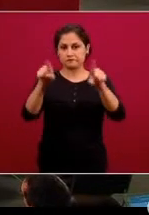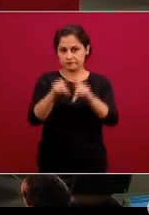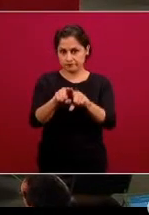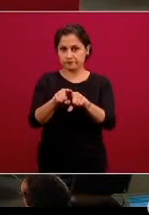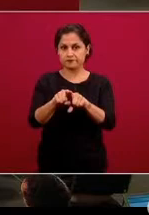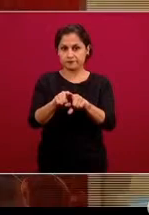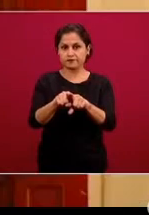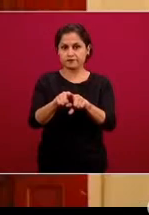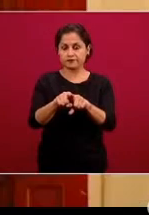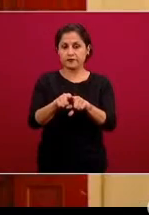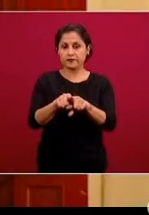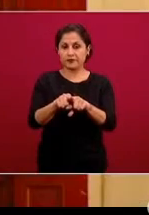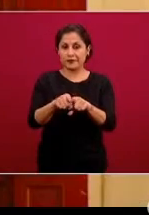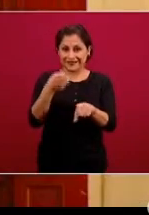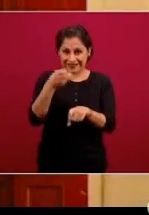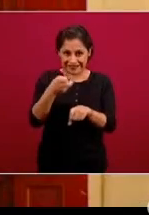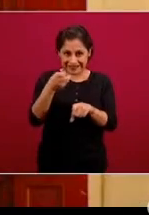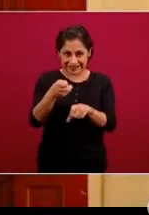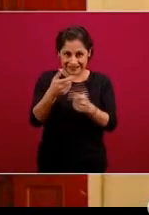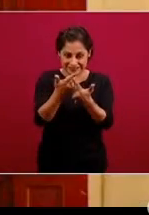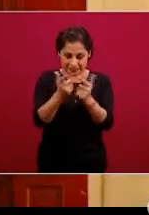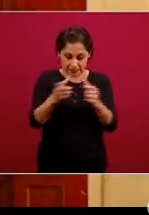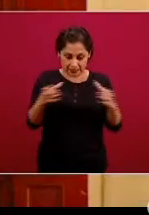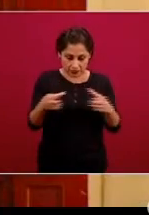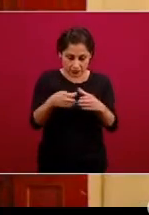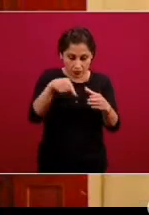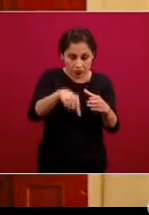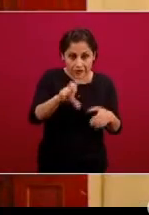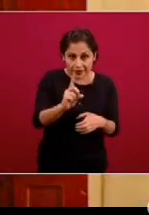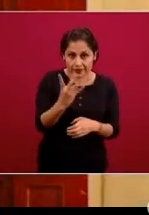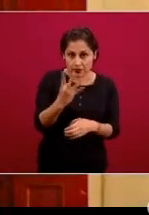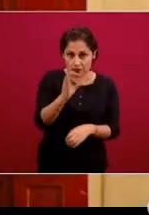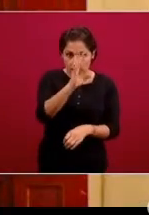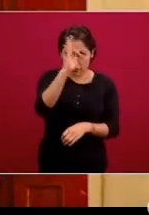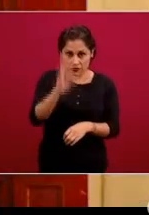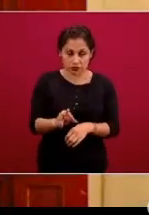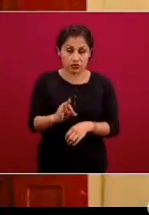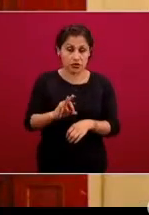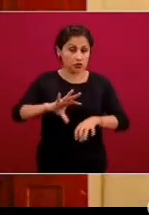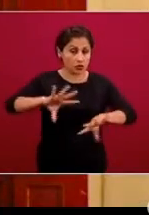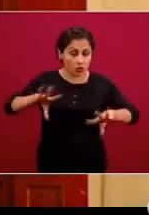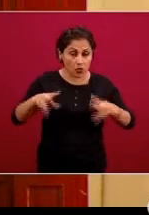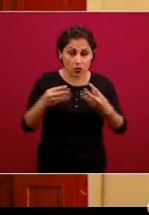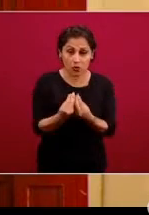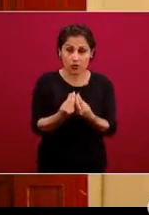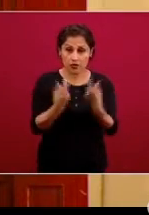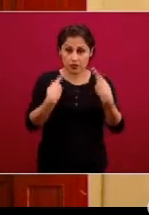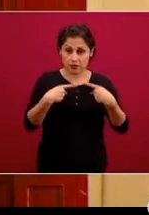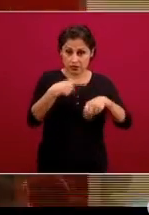We have a focus in Mexico that is